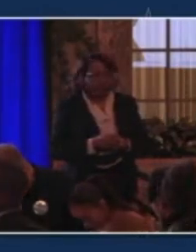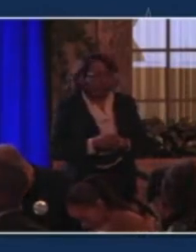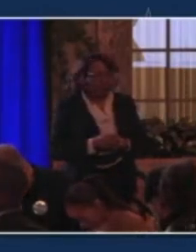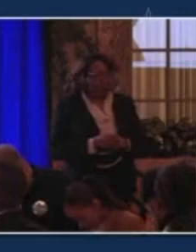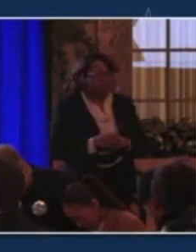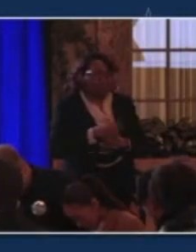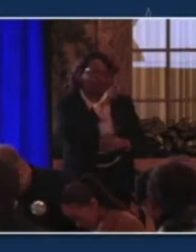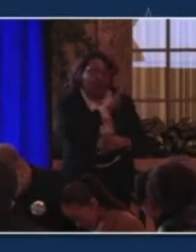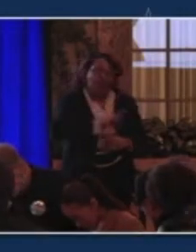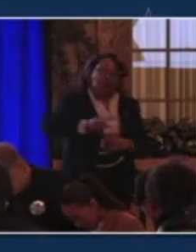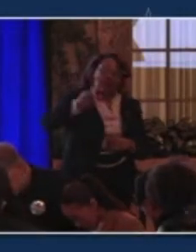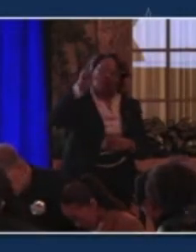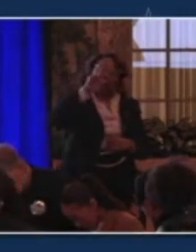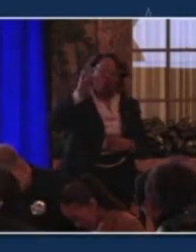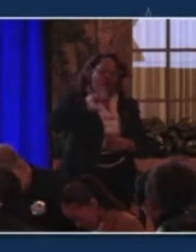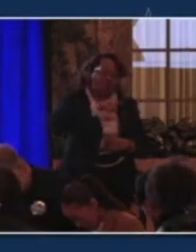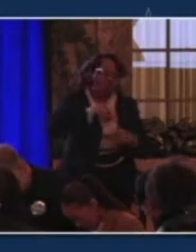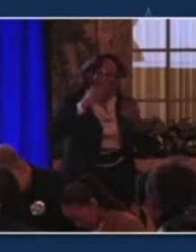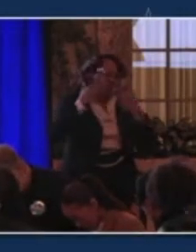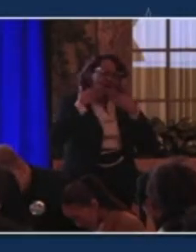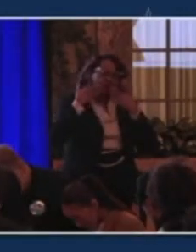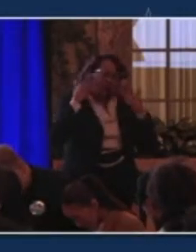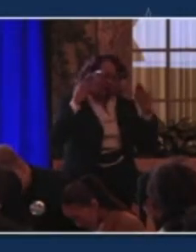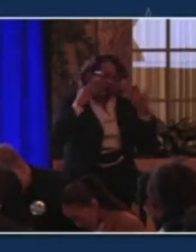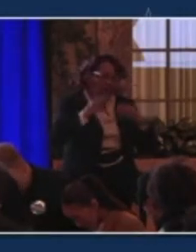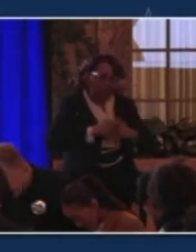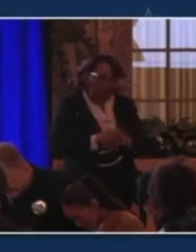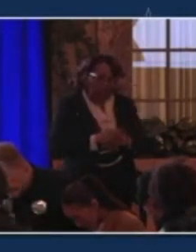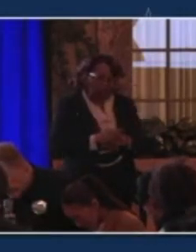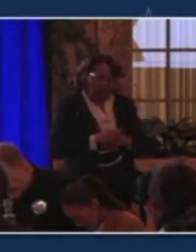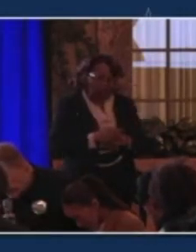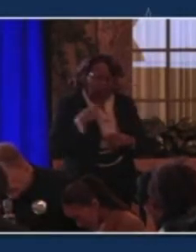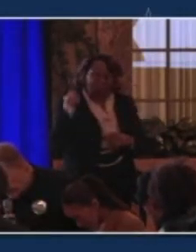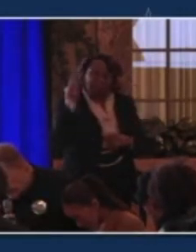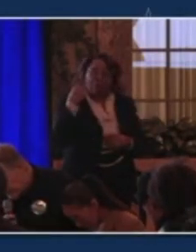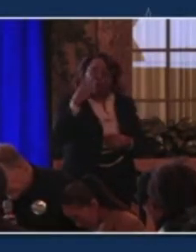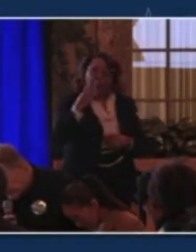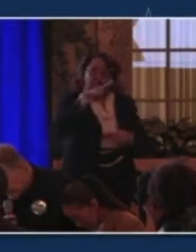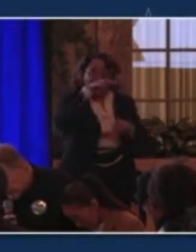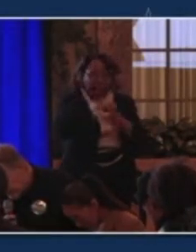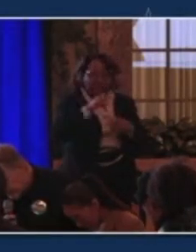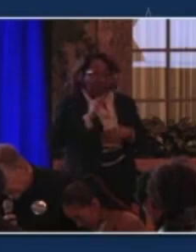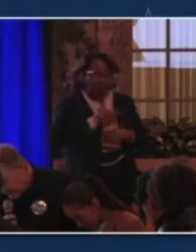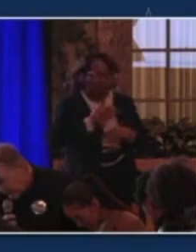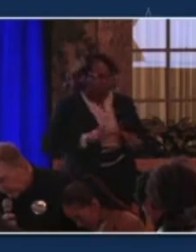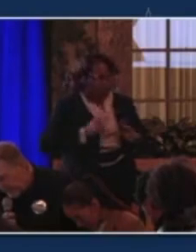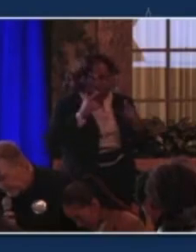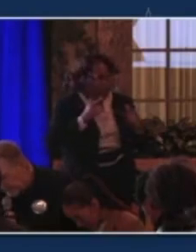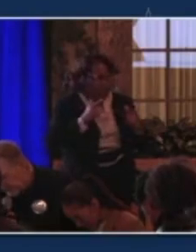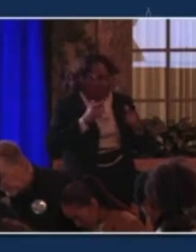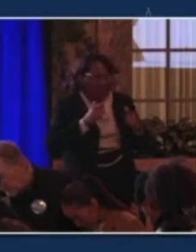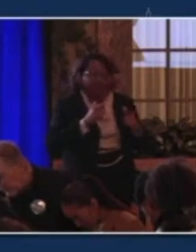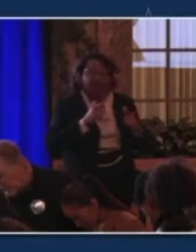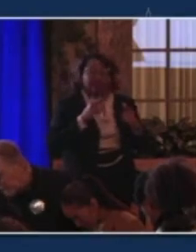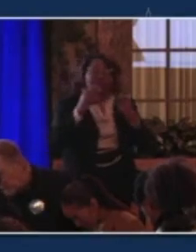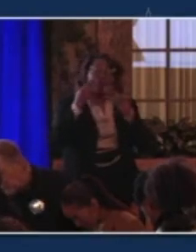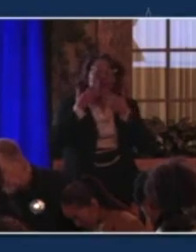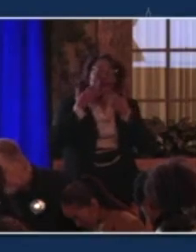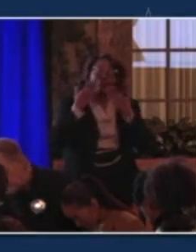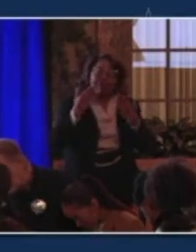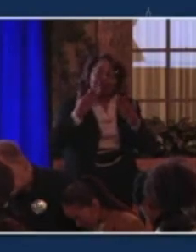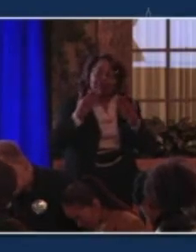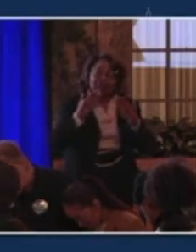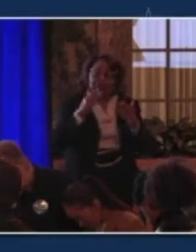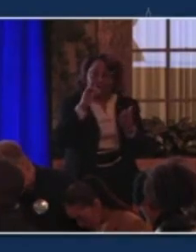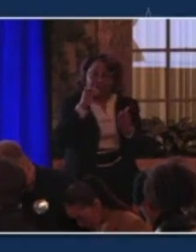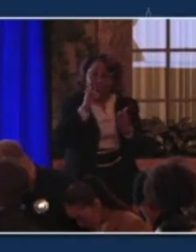Lord, we're so grateful that Harold was in our lives. We're so grateful that when they put him in